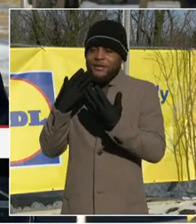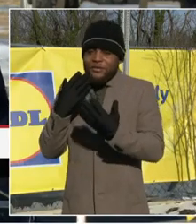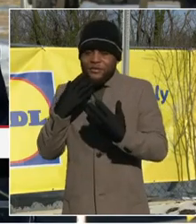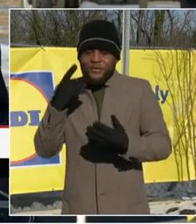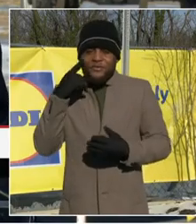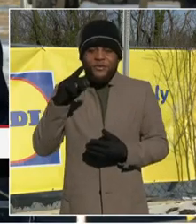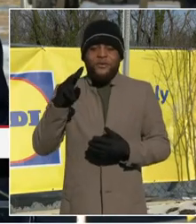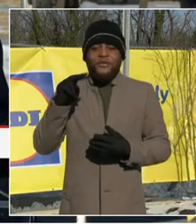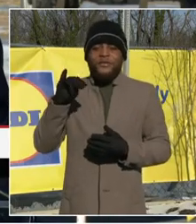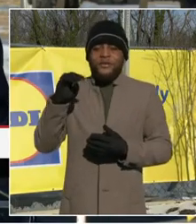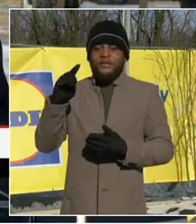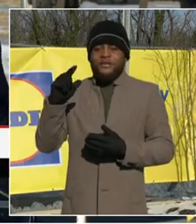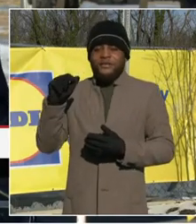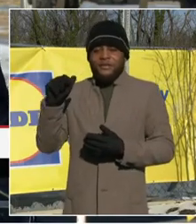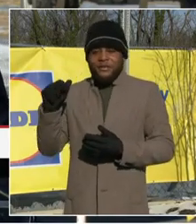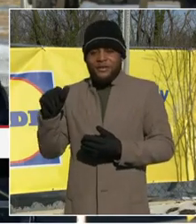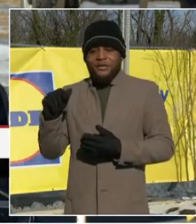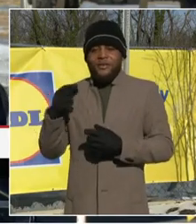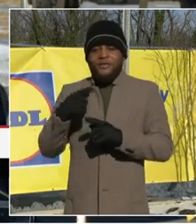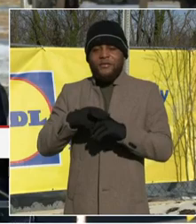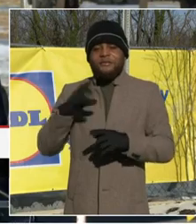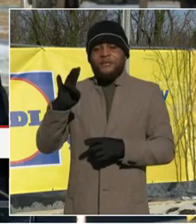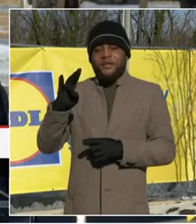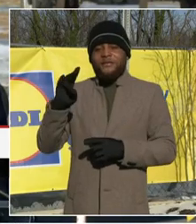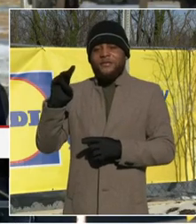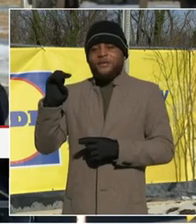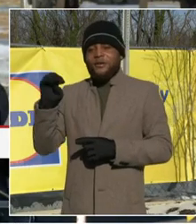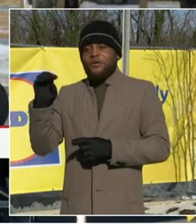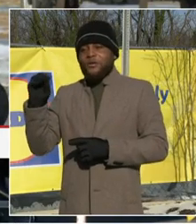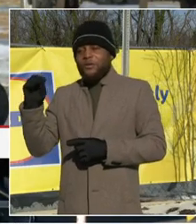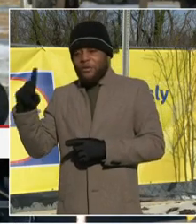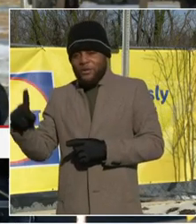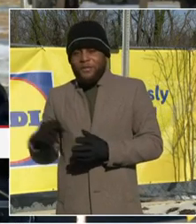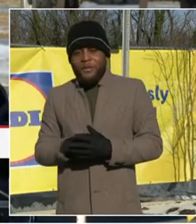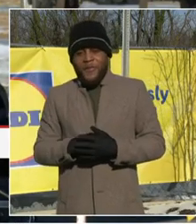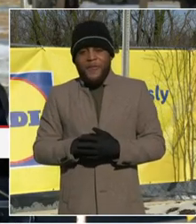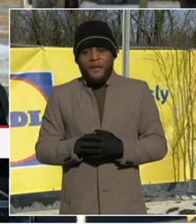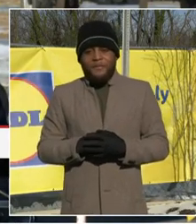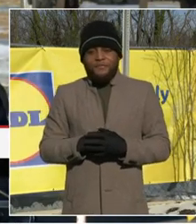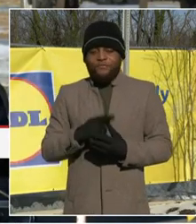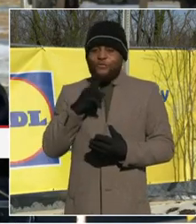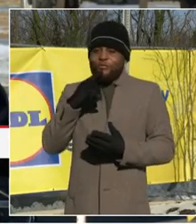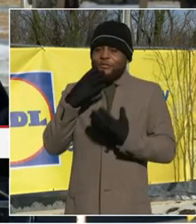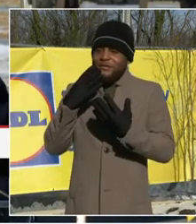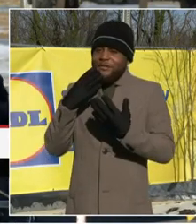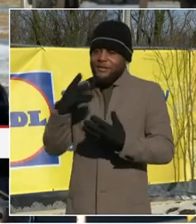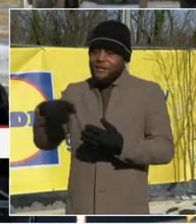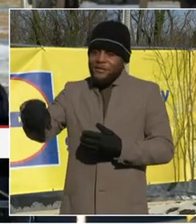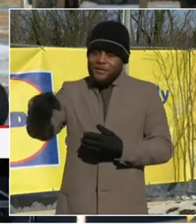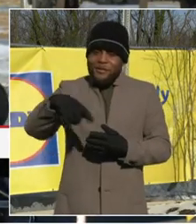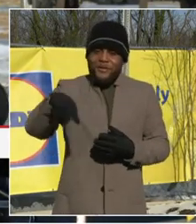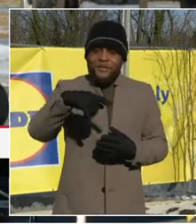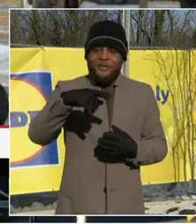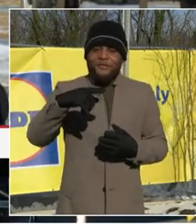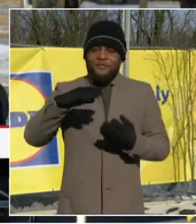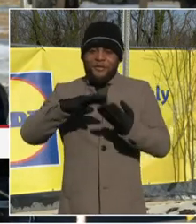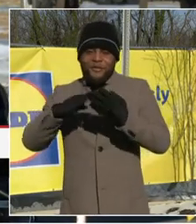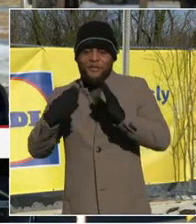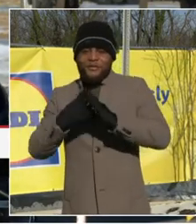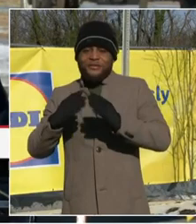from 7E01. Give her a big round of applause. So thank you to our commissioners, our community